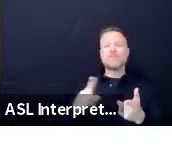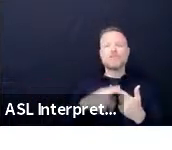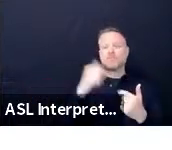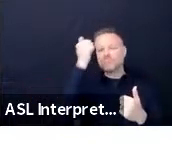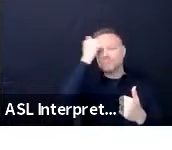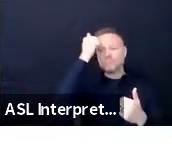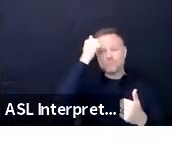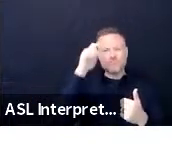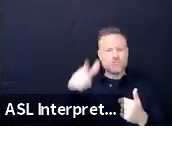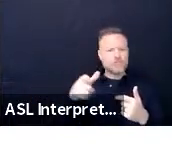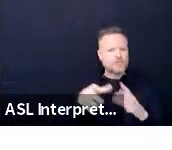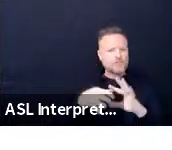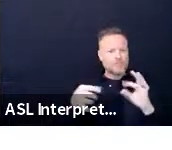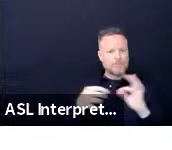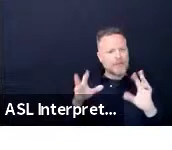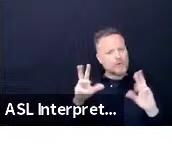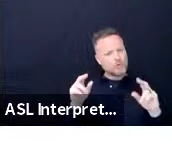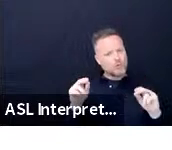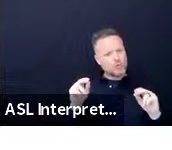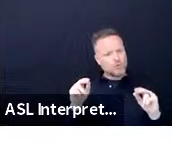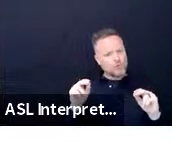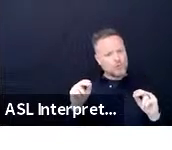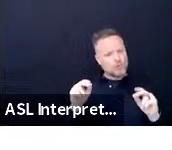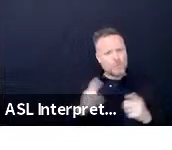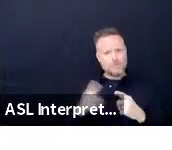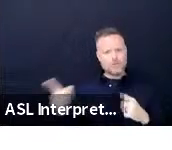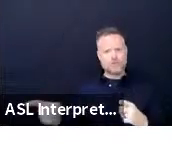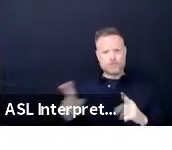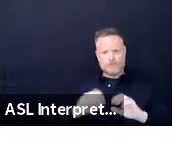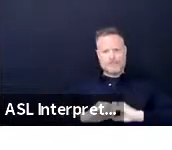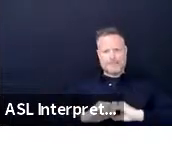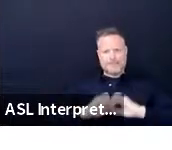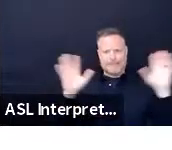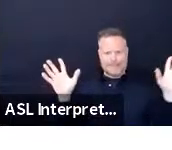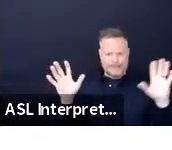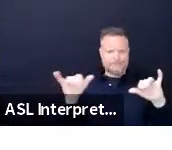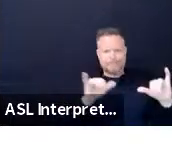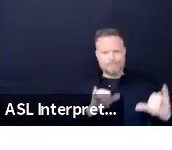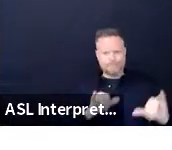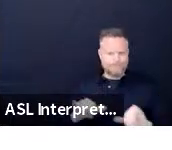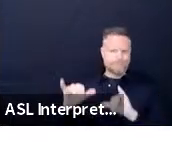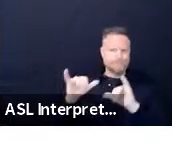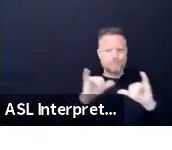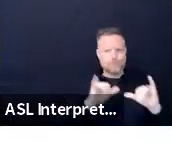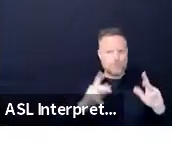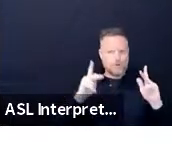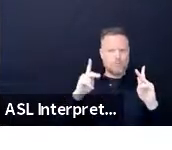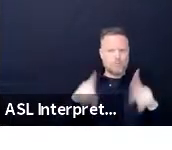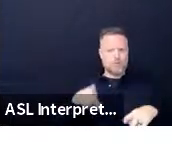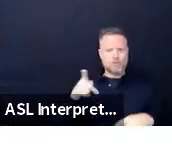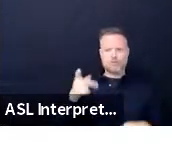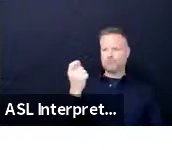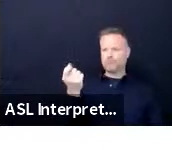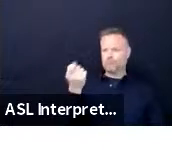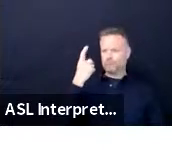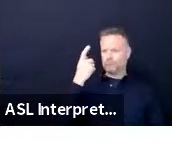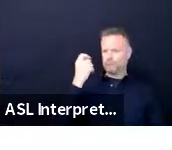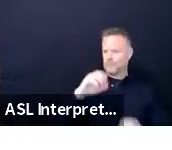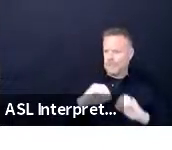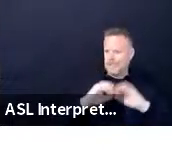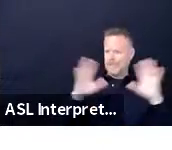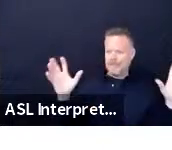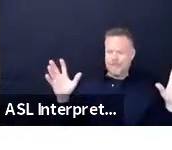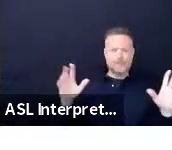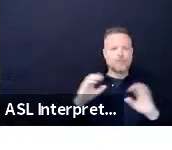It's bringing your message into language that the common person on the street would understand. So try not to